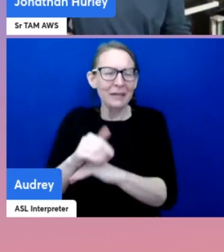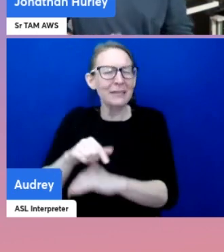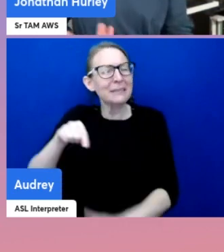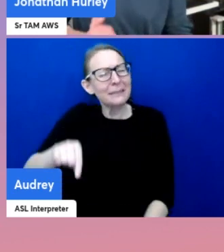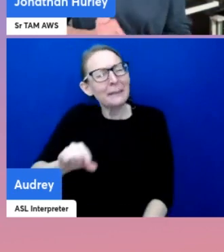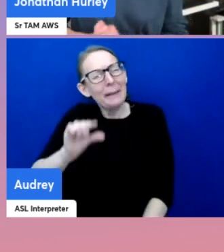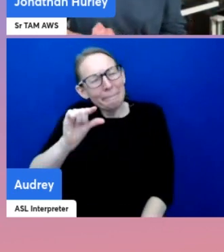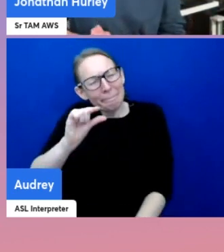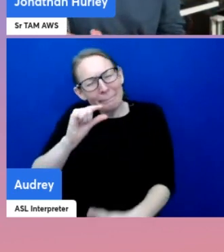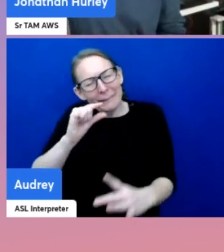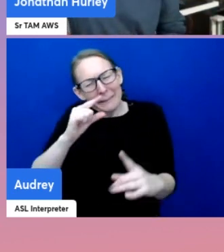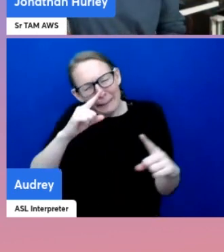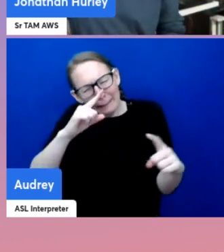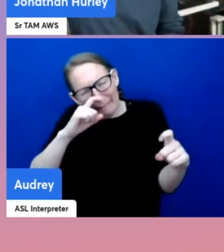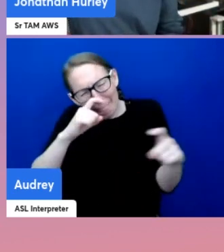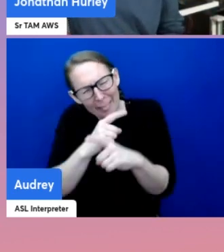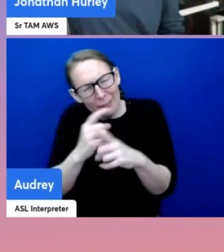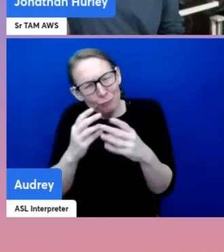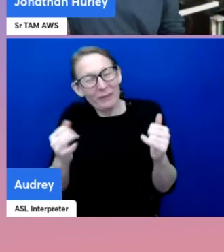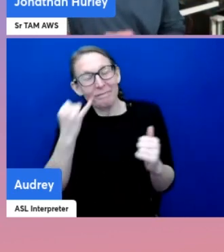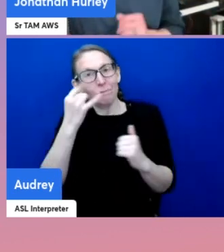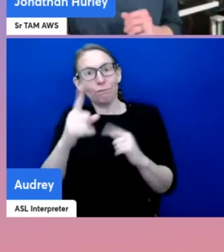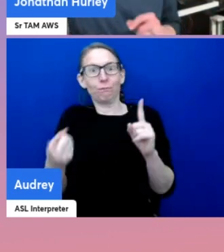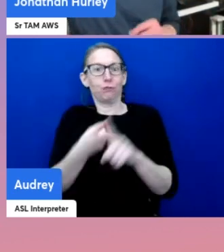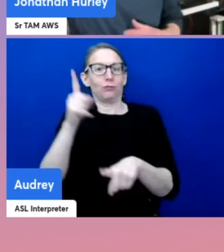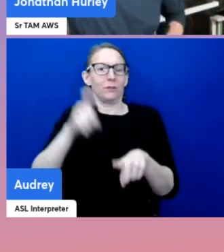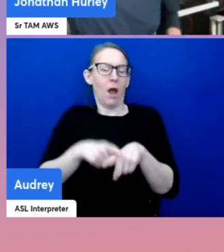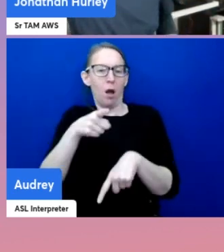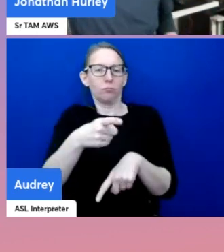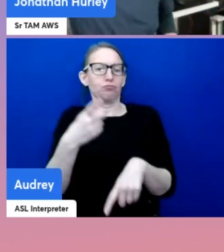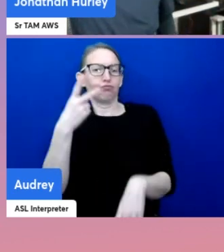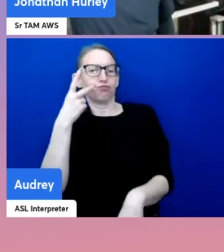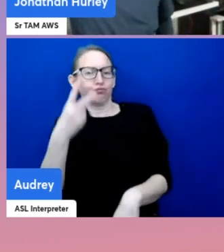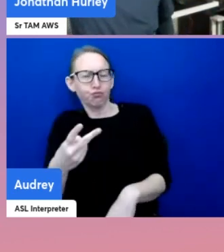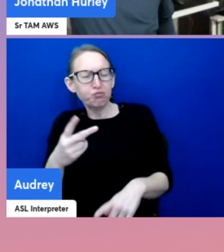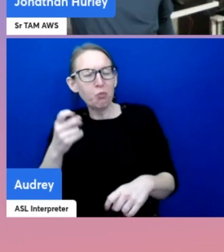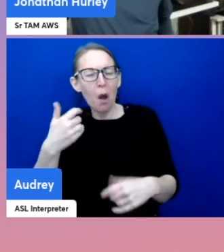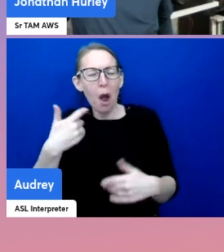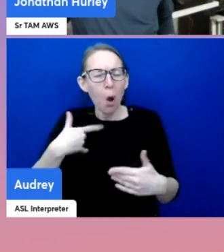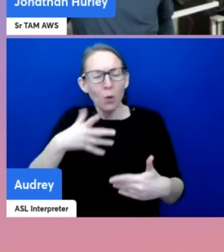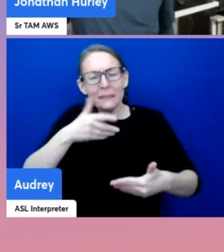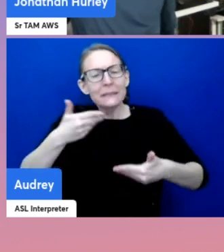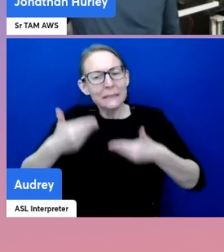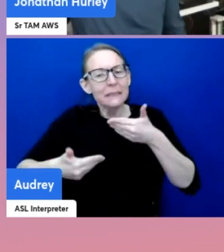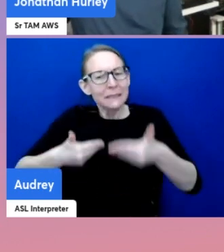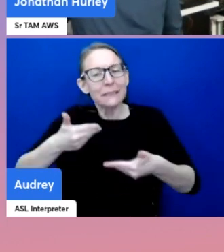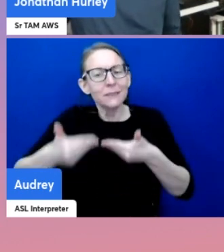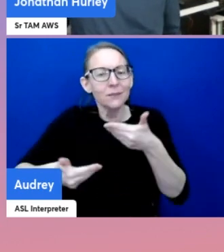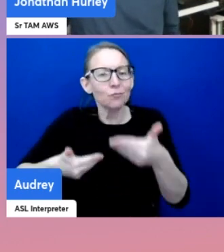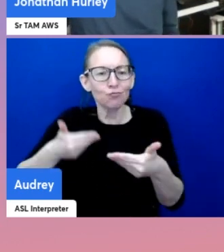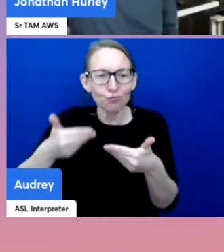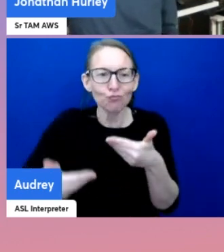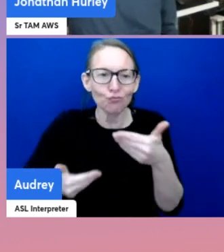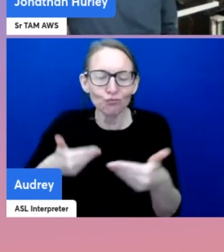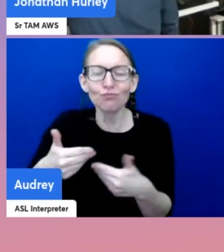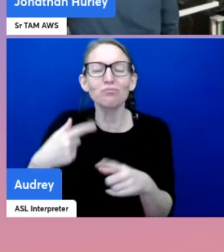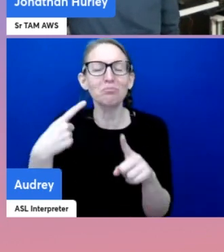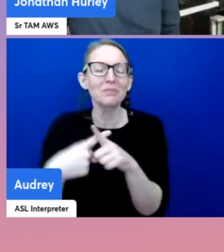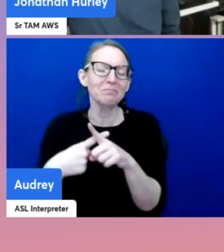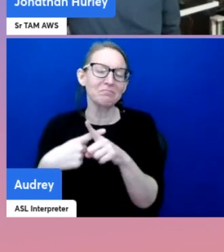solution if you're seeing this for the first time. So I'm going to go through it all and also make